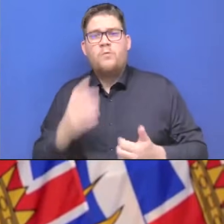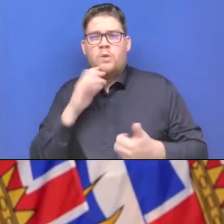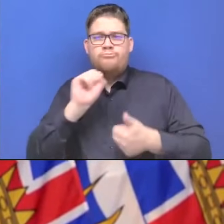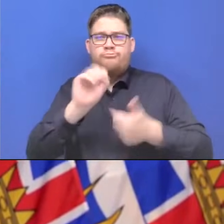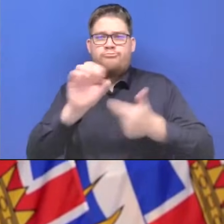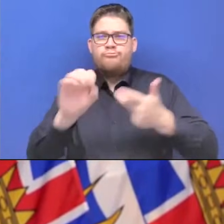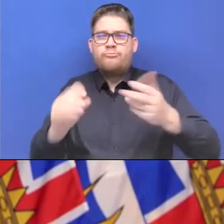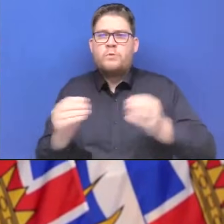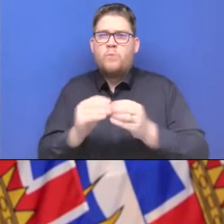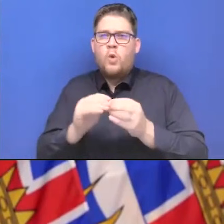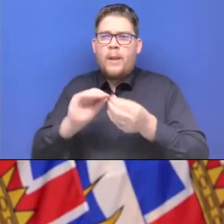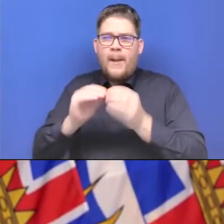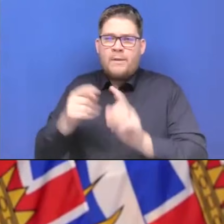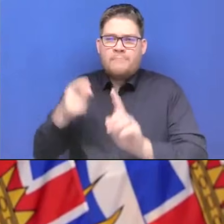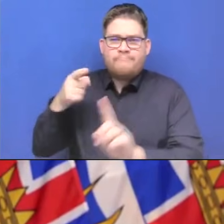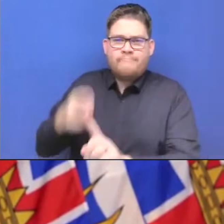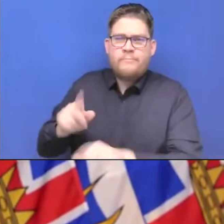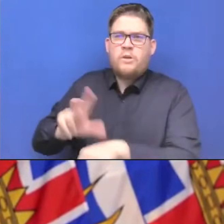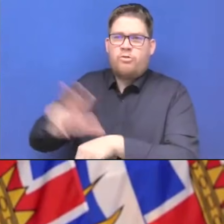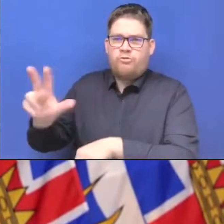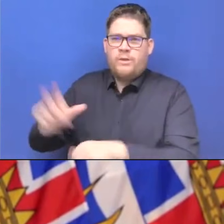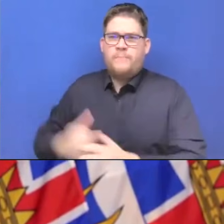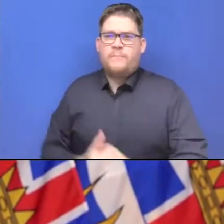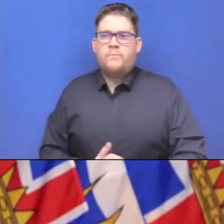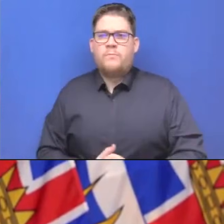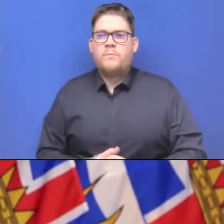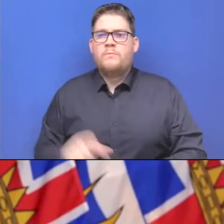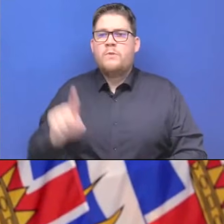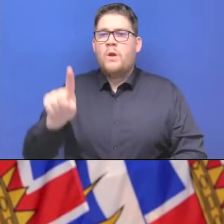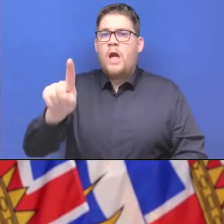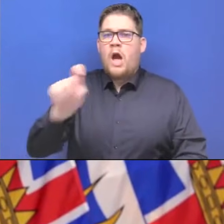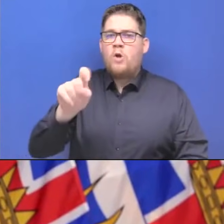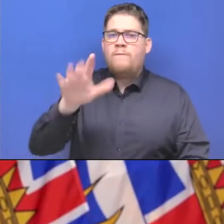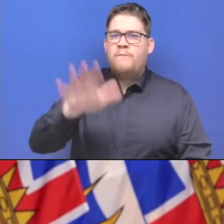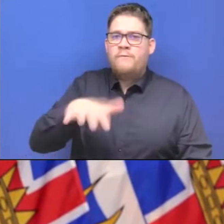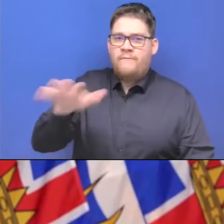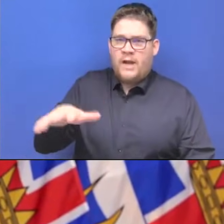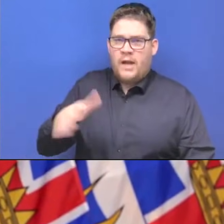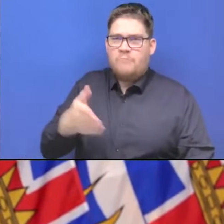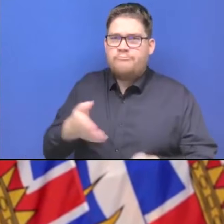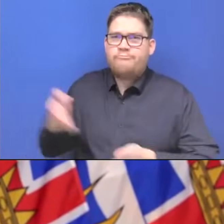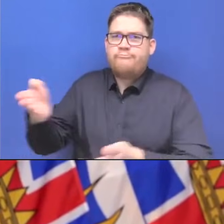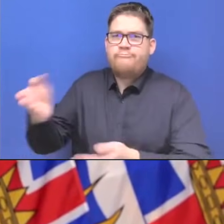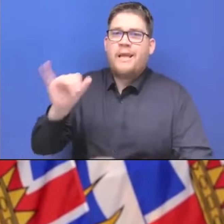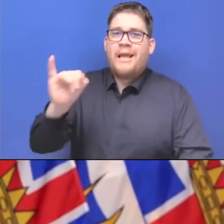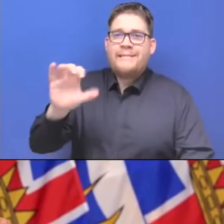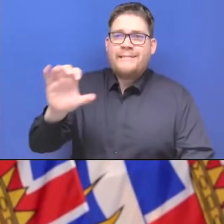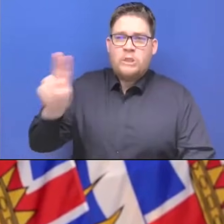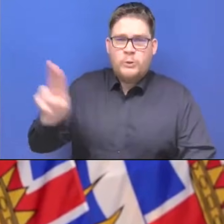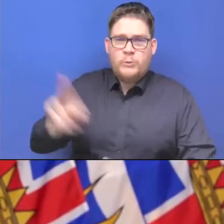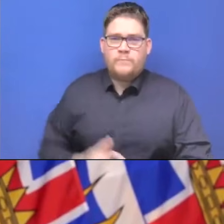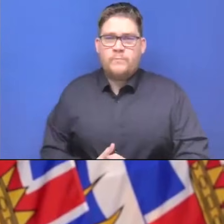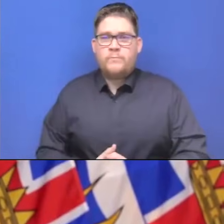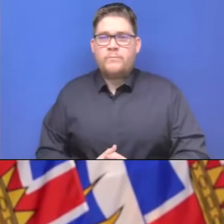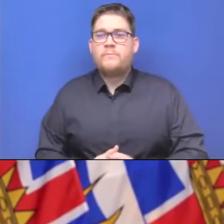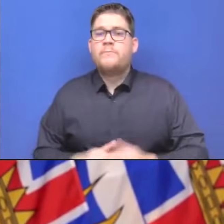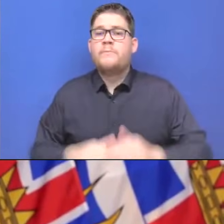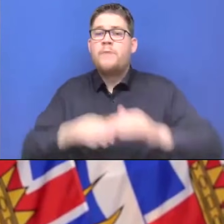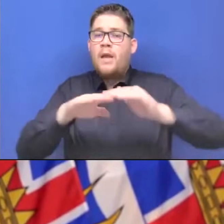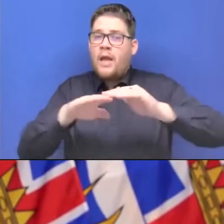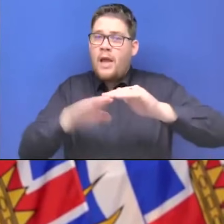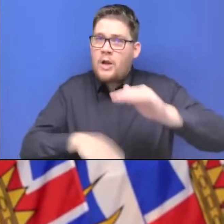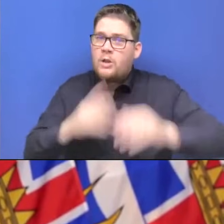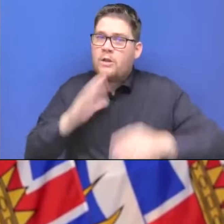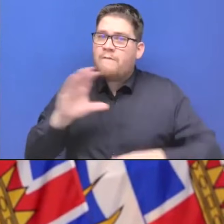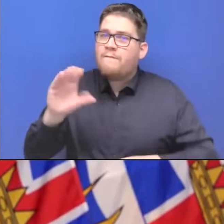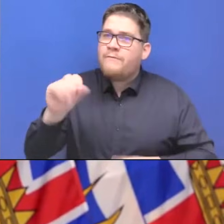o'clock, 155 people in critical care. And of those in critical care who are under 50, this is an important point, that